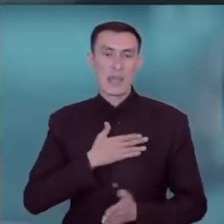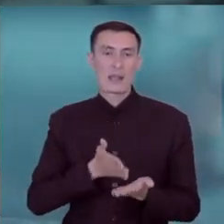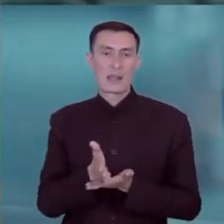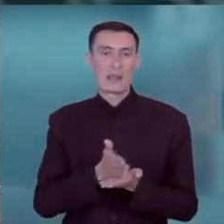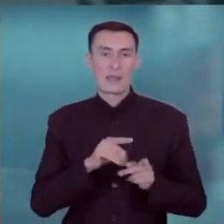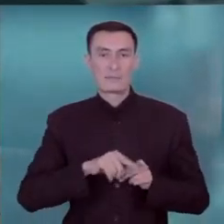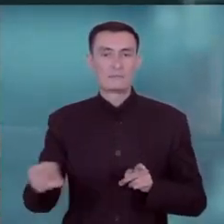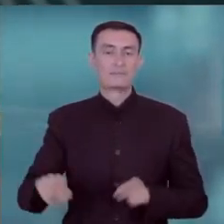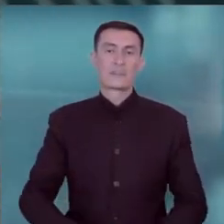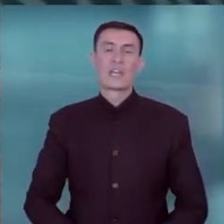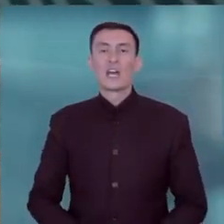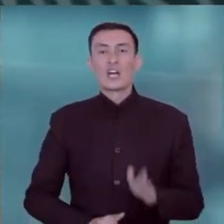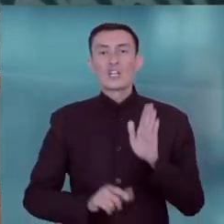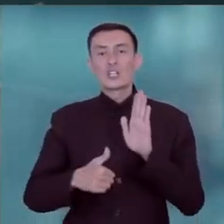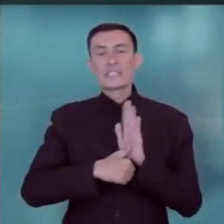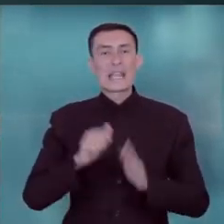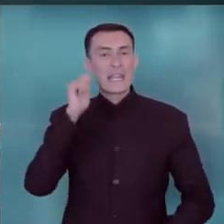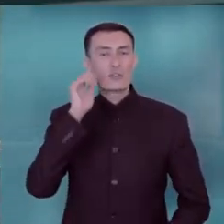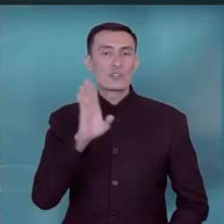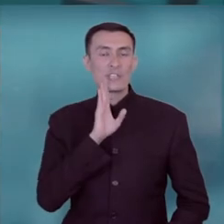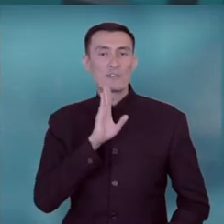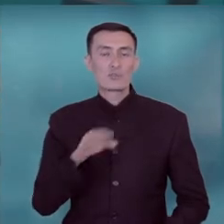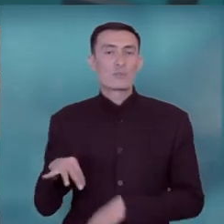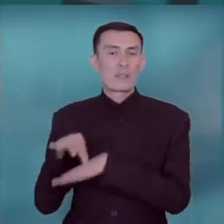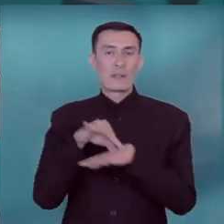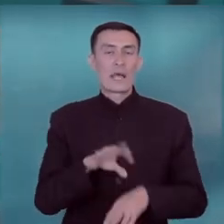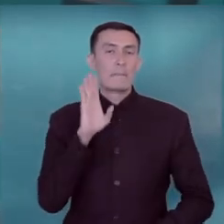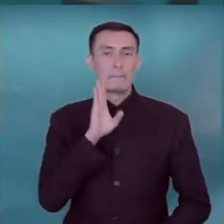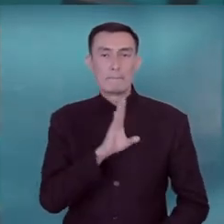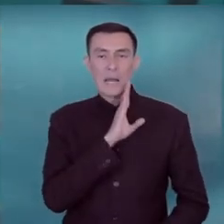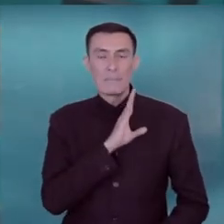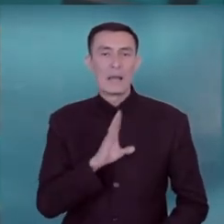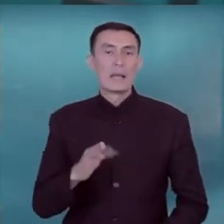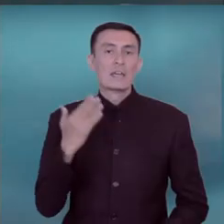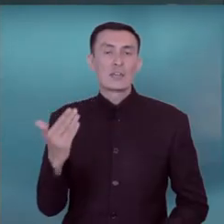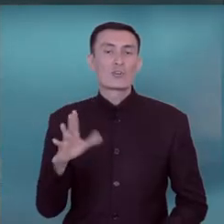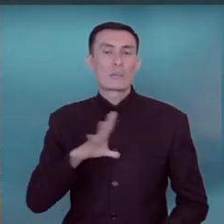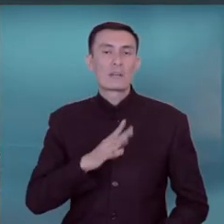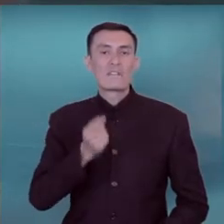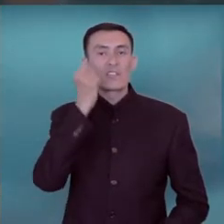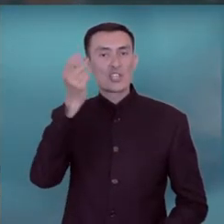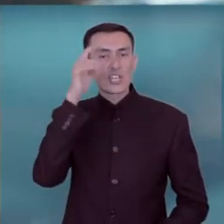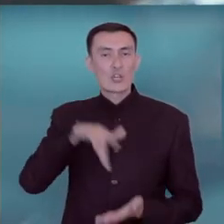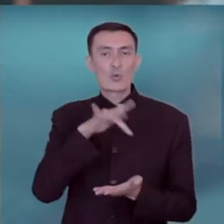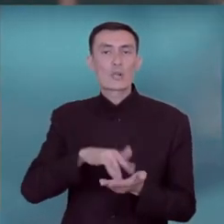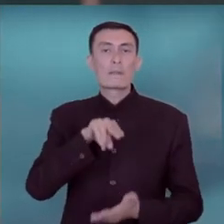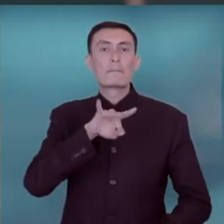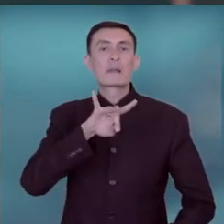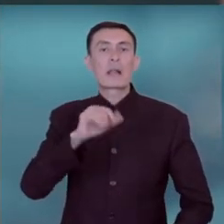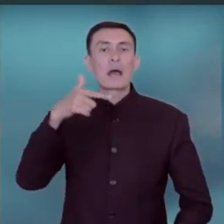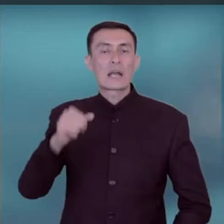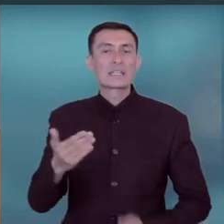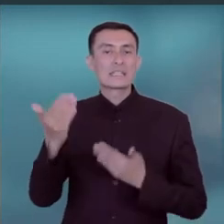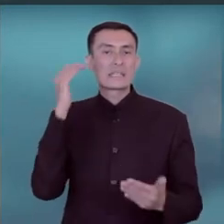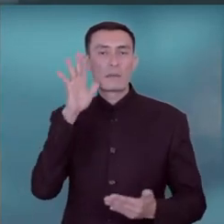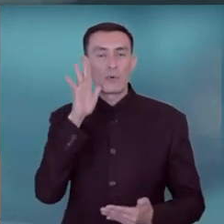6-year-old Zarina was taken to the tennis club by her mother, Ada Albekova. It was in the Czech Republic in Prague. Since then,